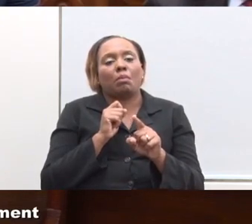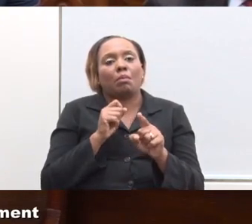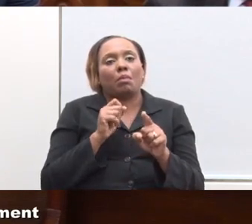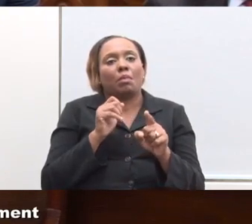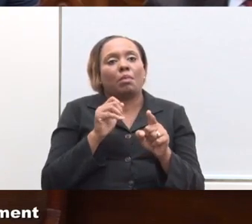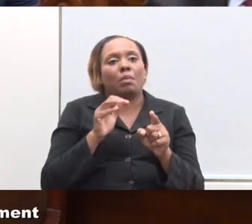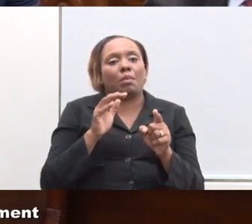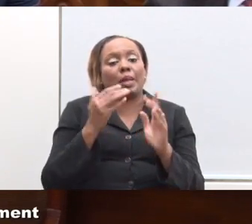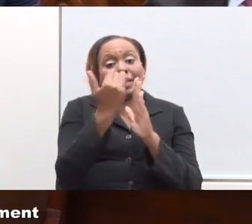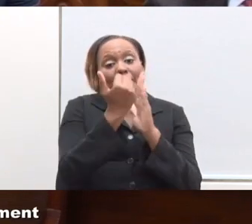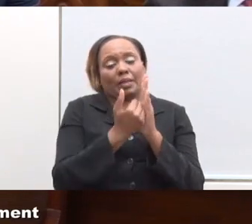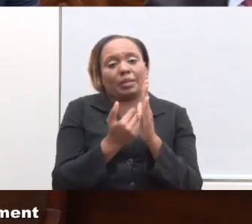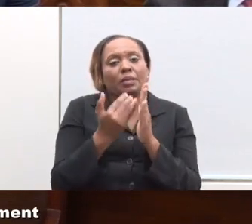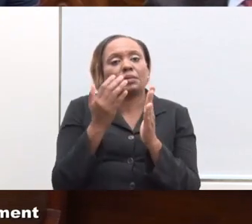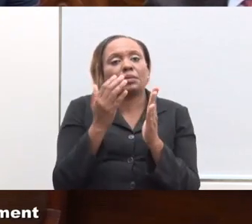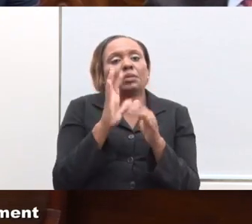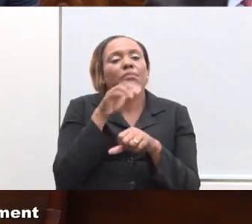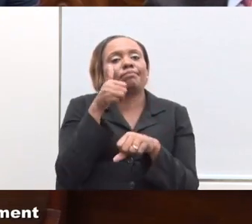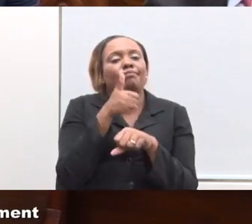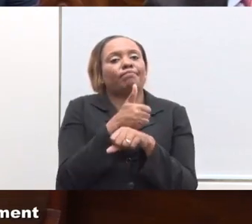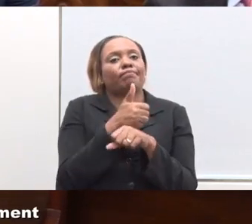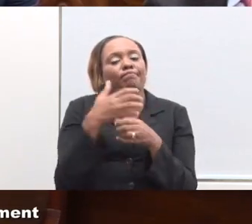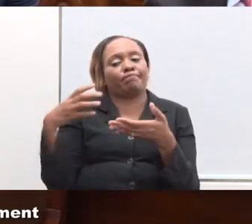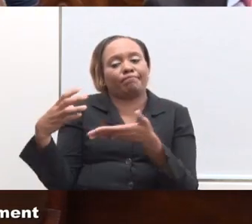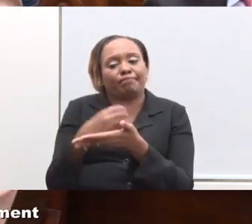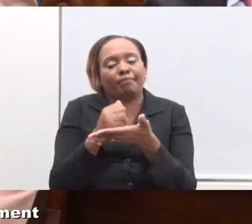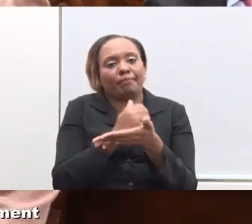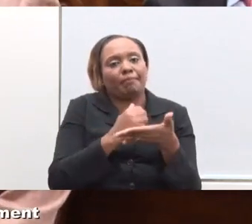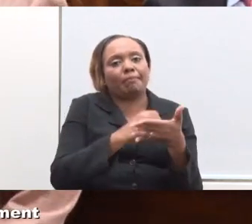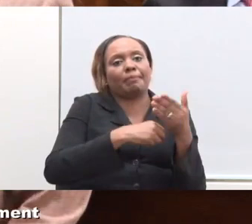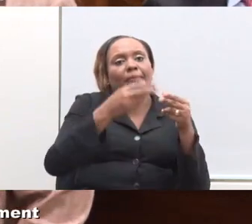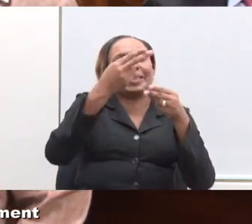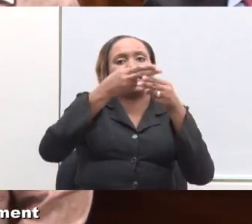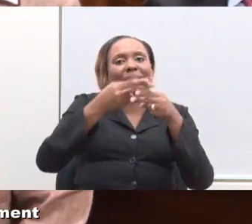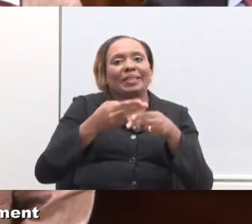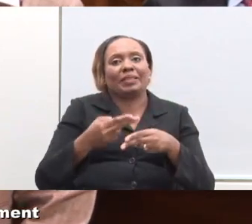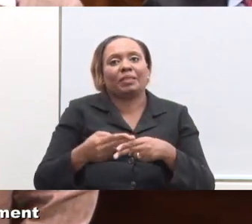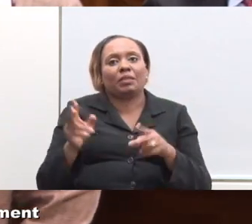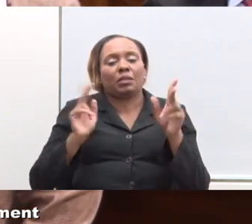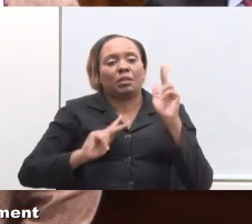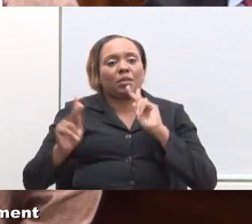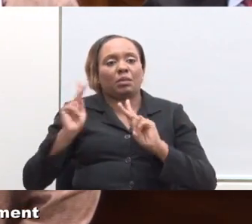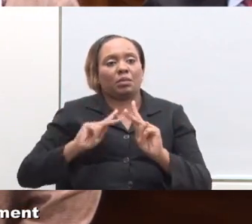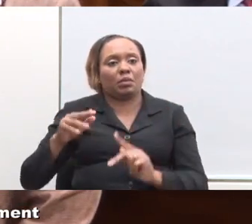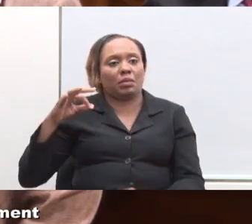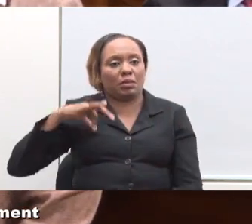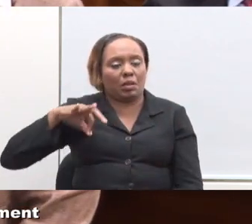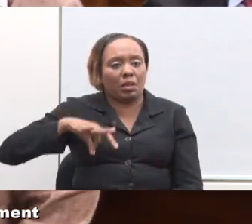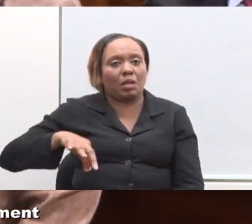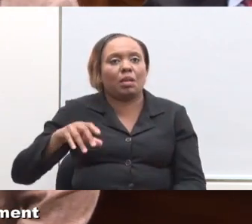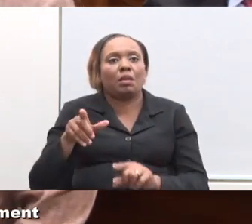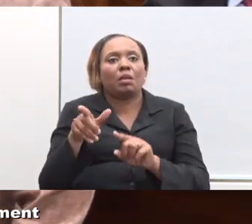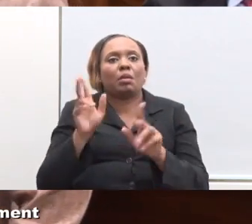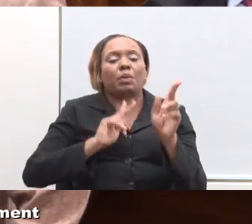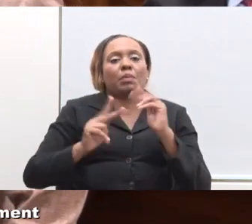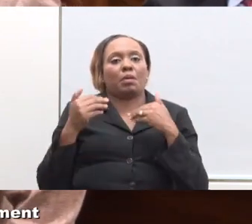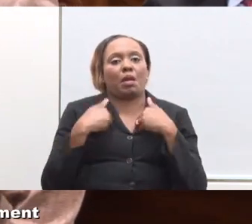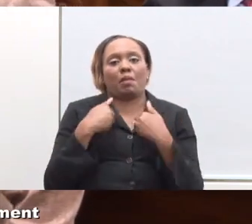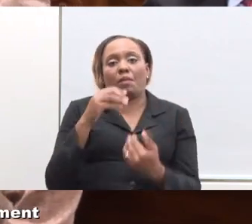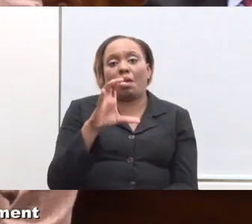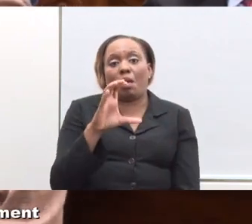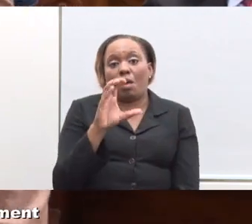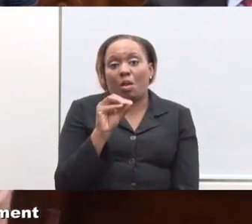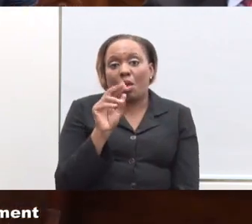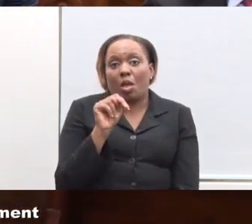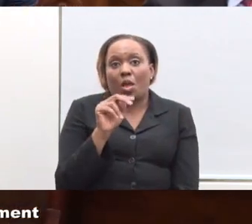of Assembly on the floor of the House to be able to indicate the beneficiaries of those contracts from here on in that may